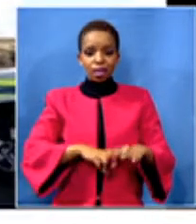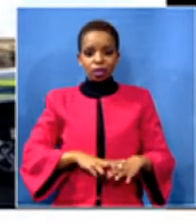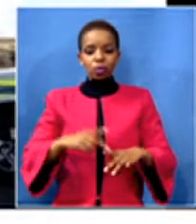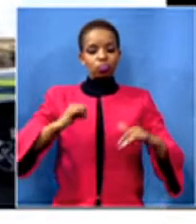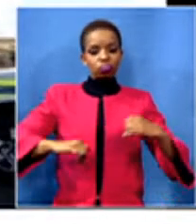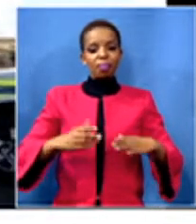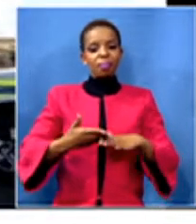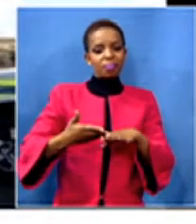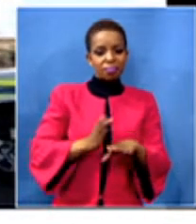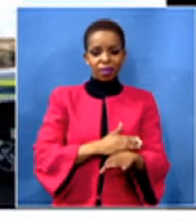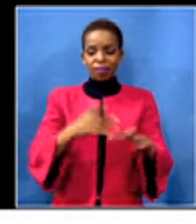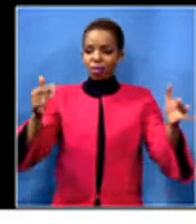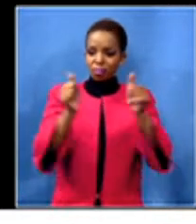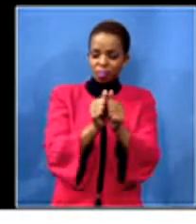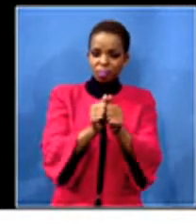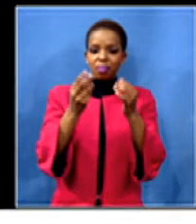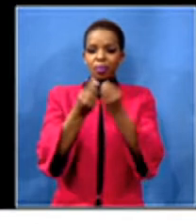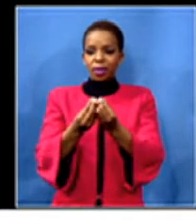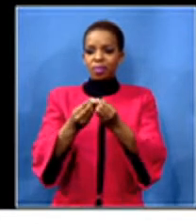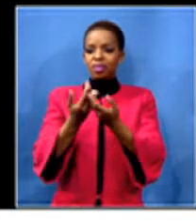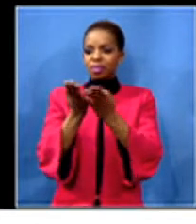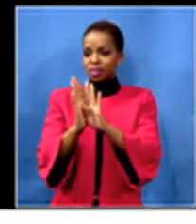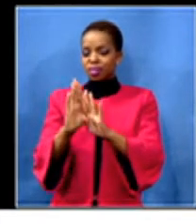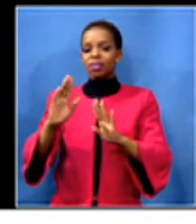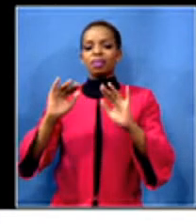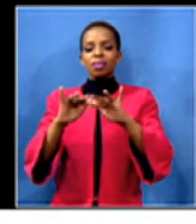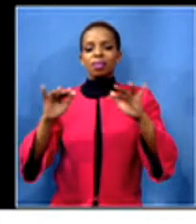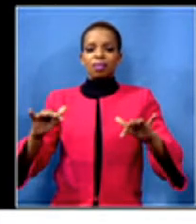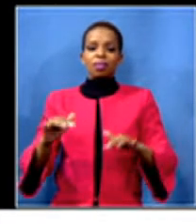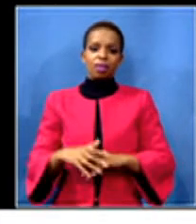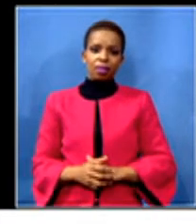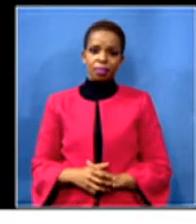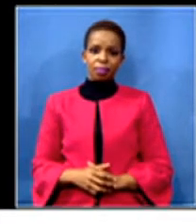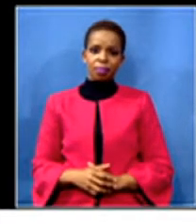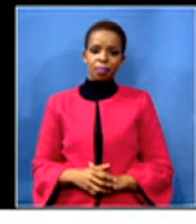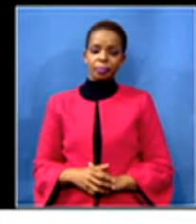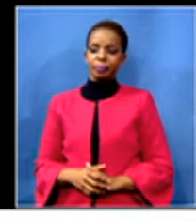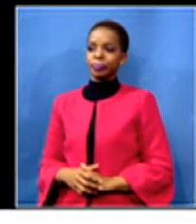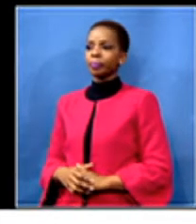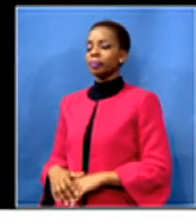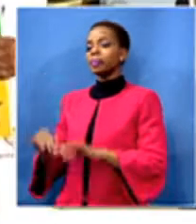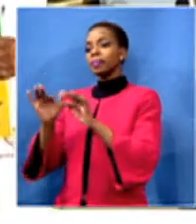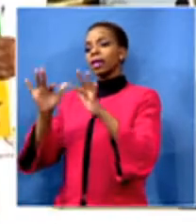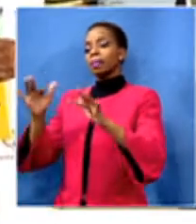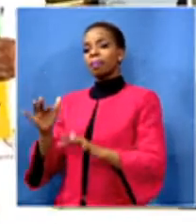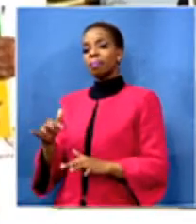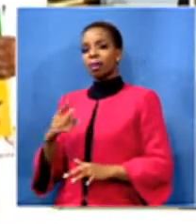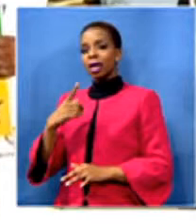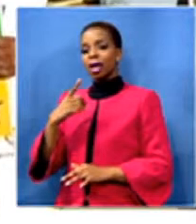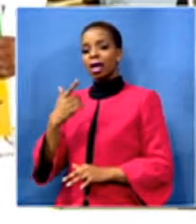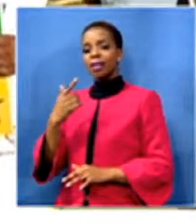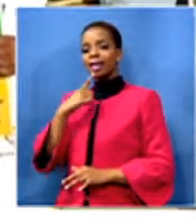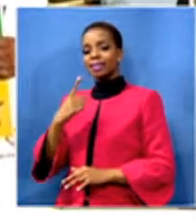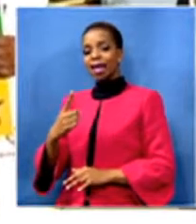in terms of partnership with civil society. Civil society, however, say that when they approach the police